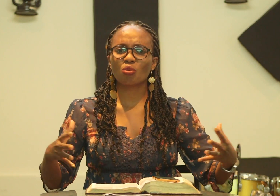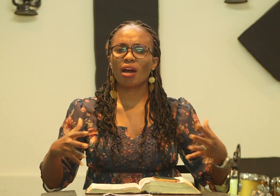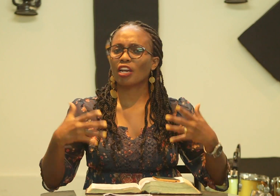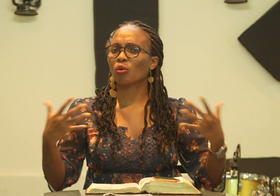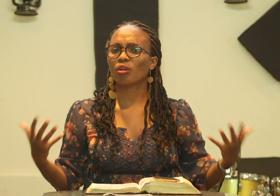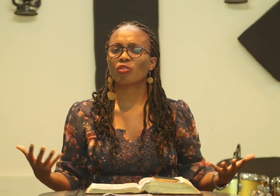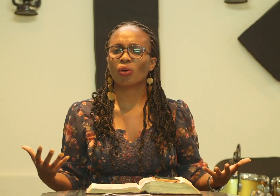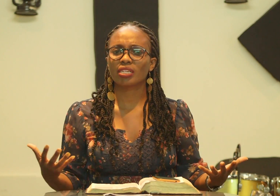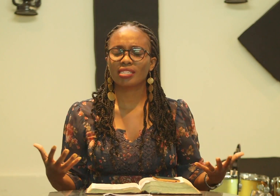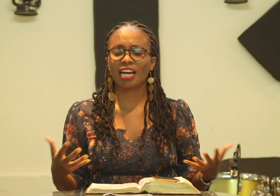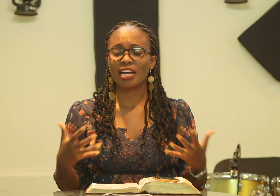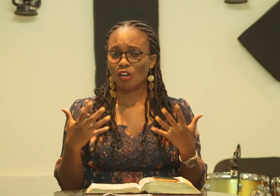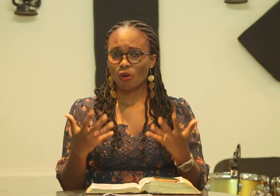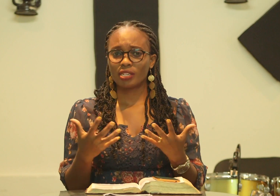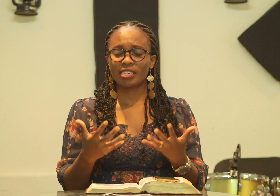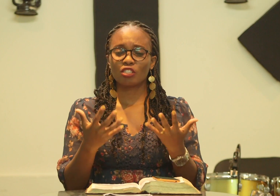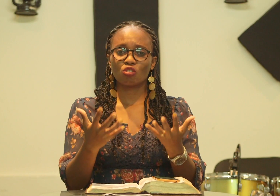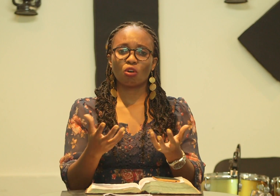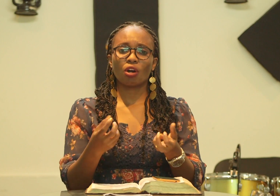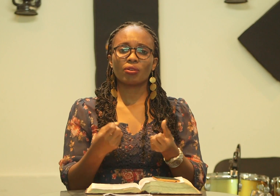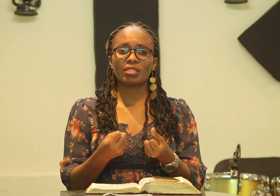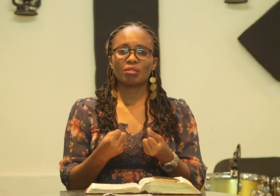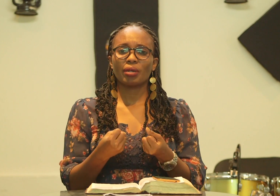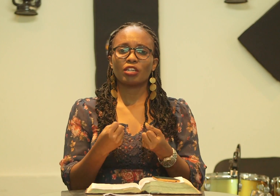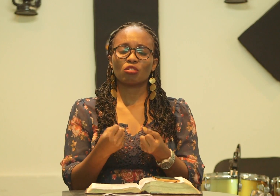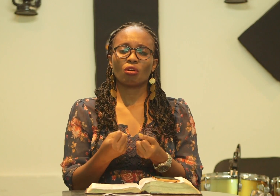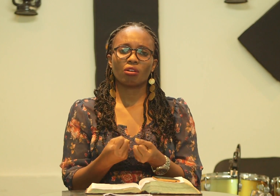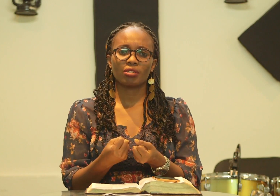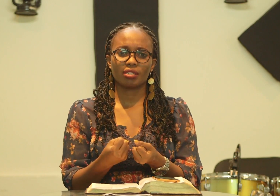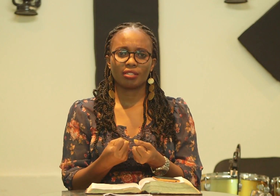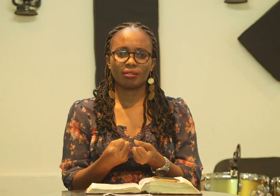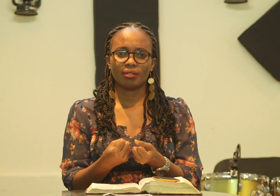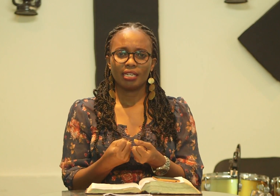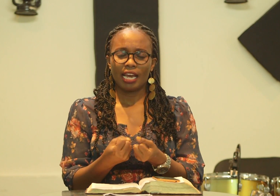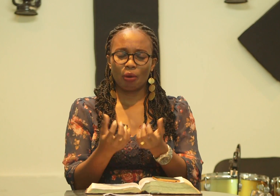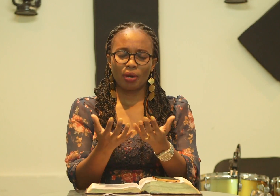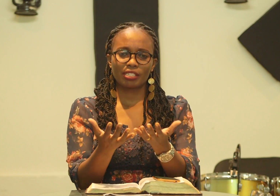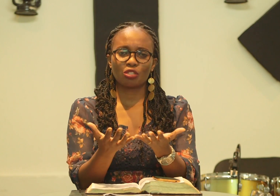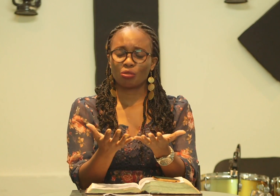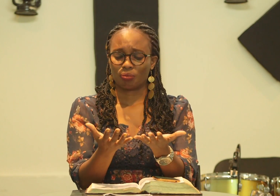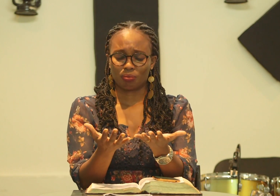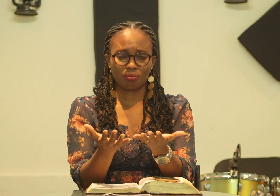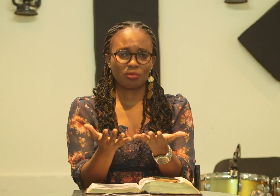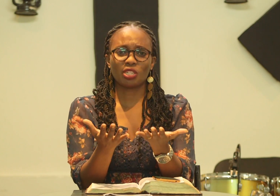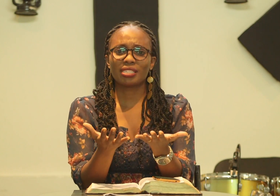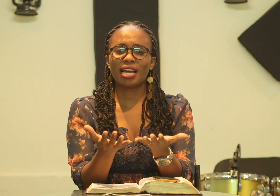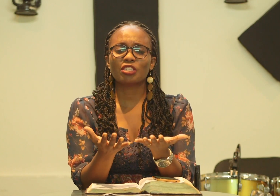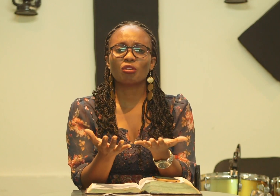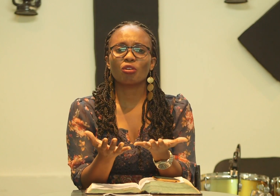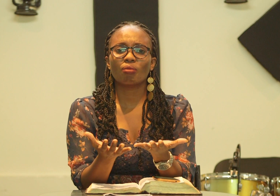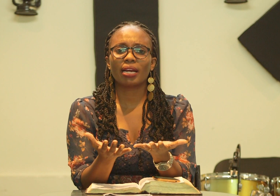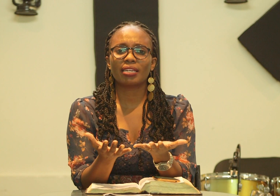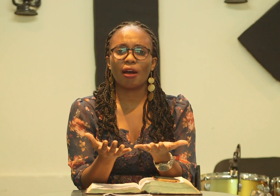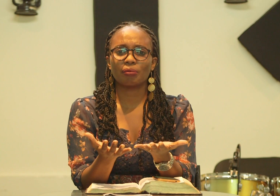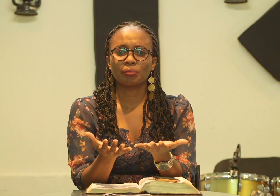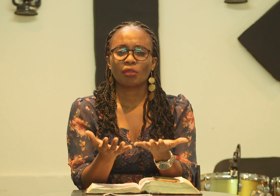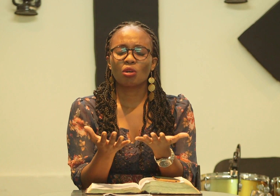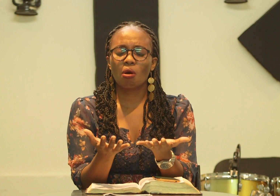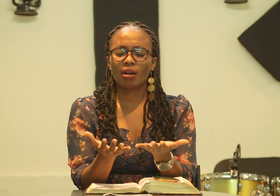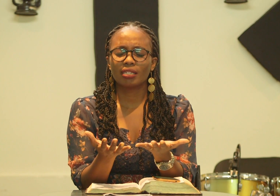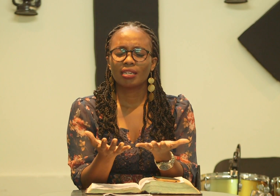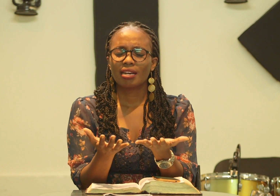has been so hard. I don't know if God is here. God says, "Draw closer to me and I'll draw closer to you." And I want us to just ask God right